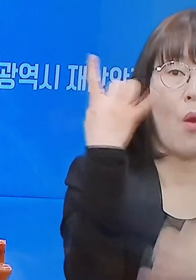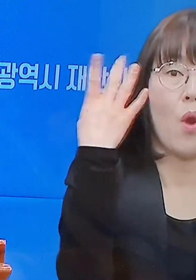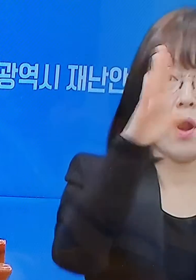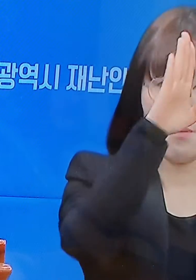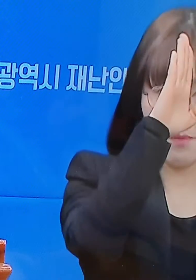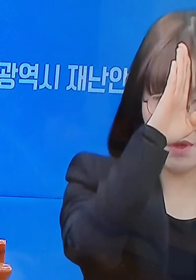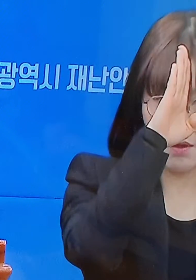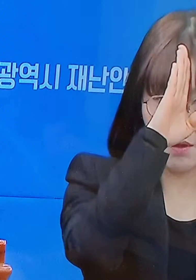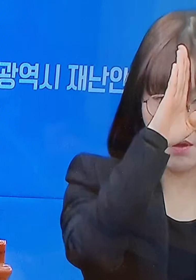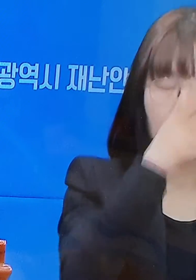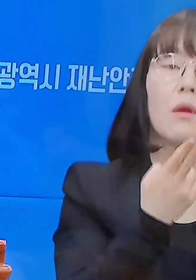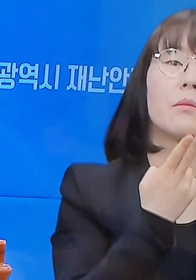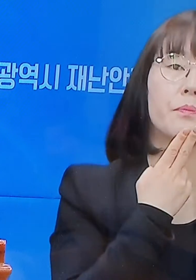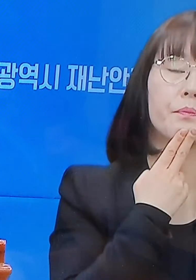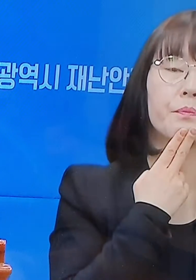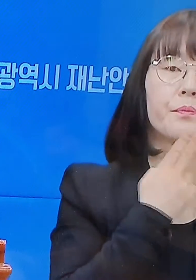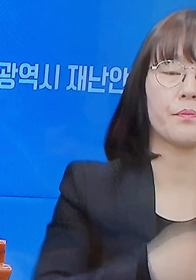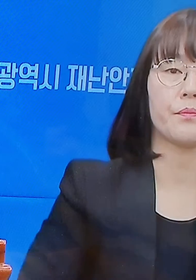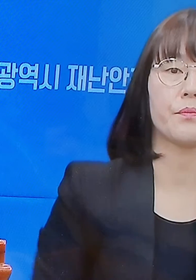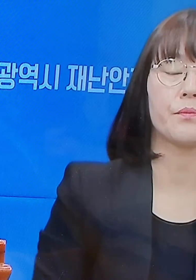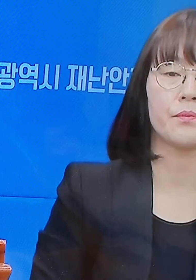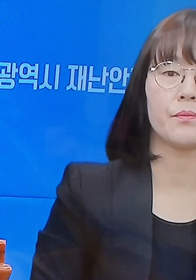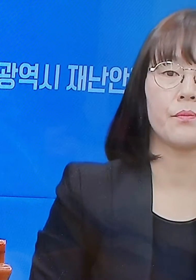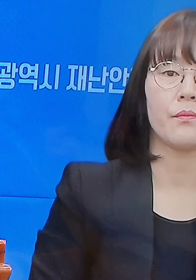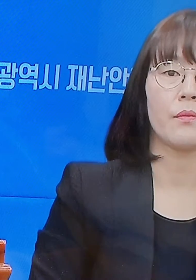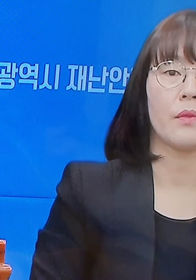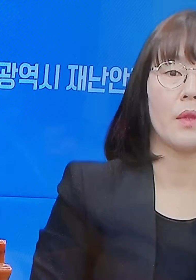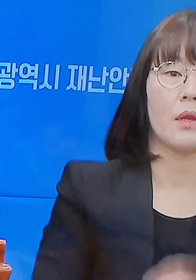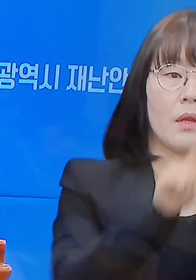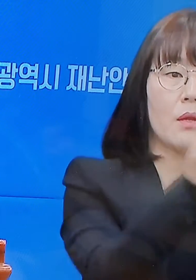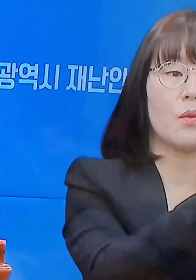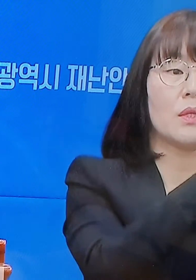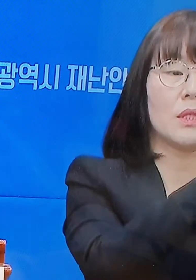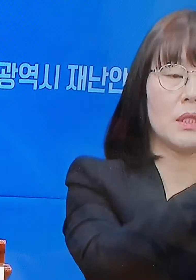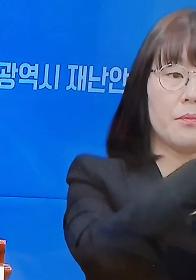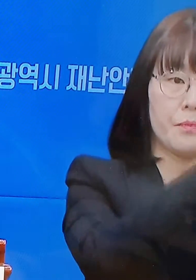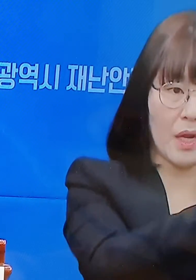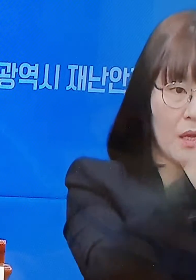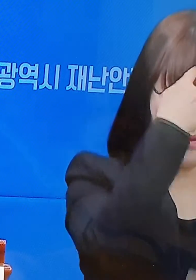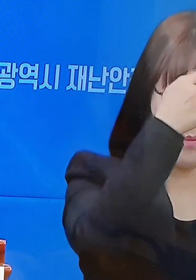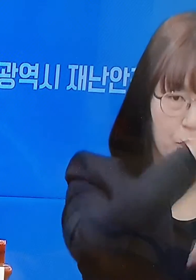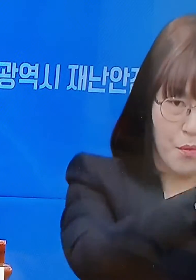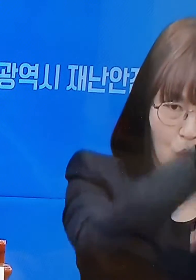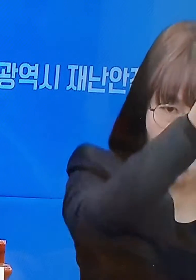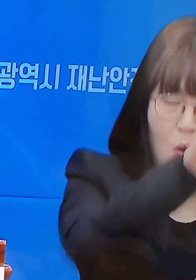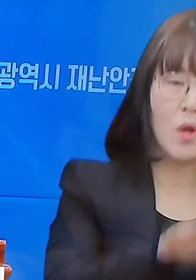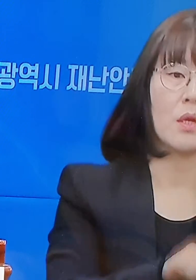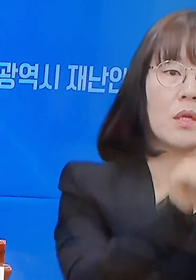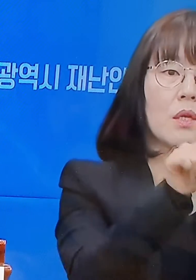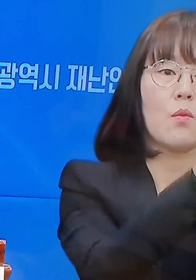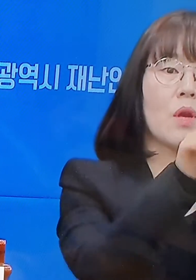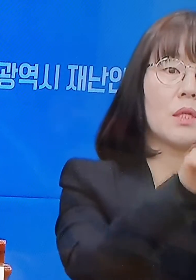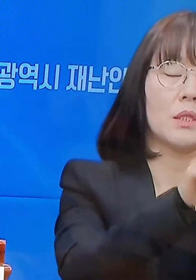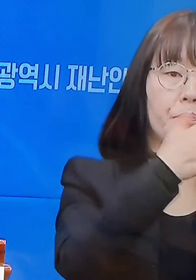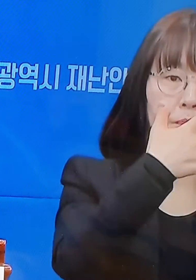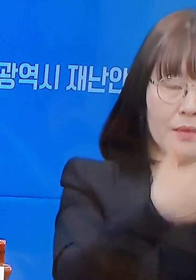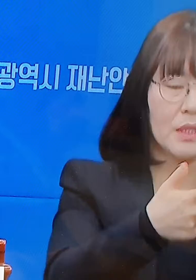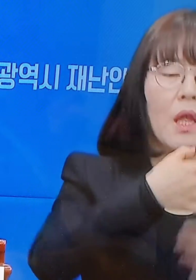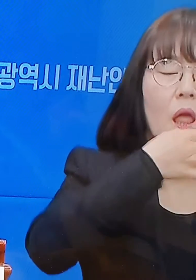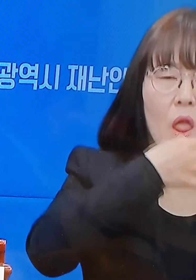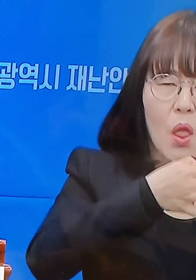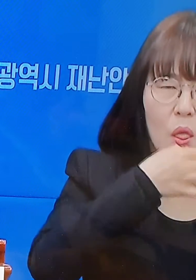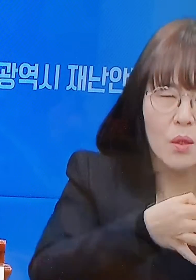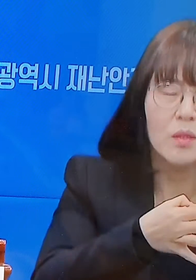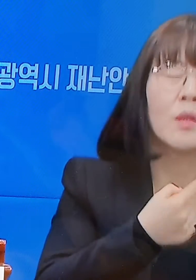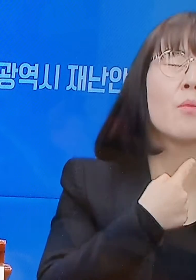In hospitals these days, there are no such places as mentioned above. As you know, in